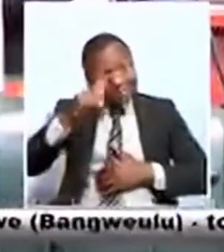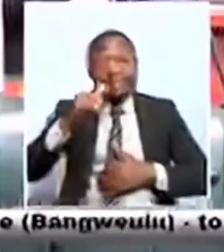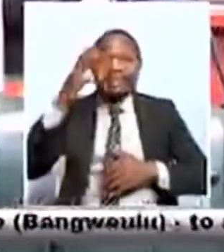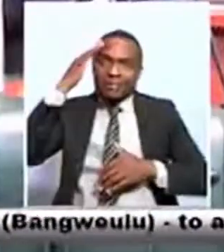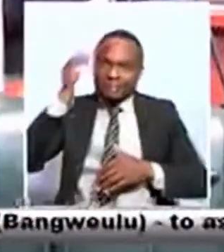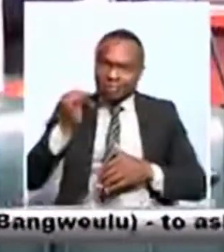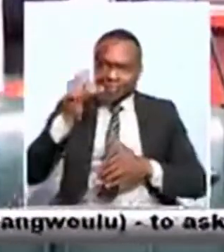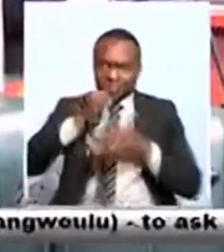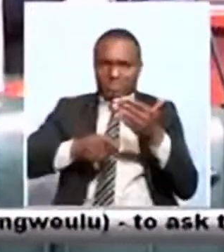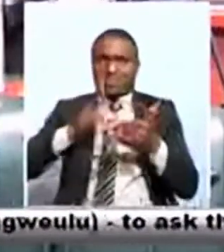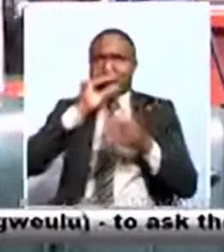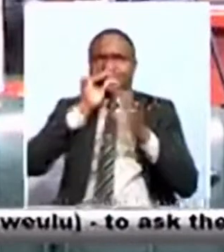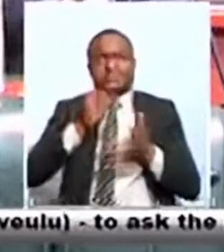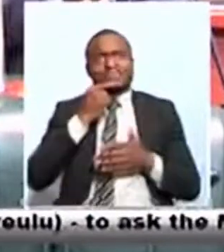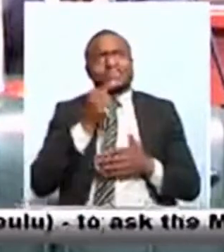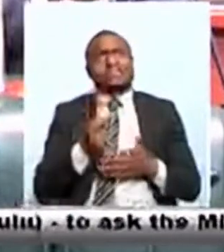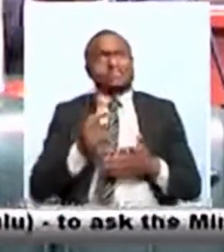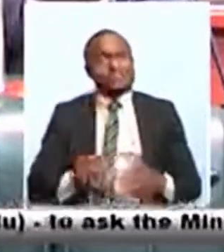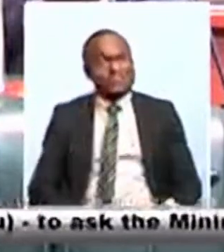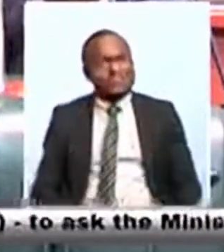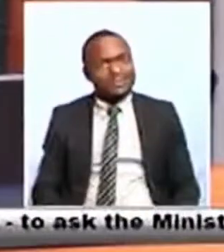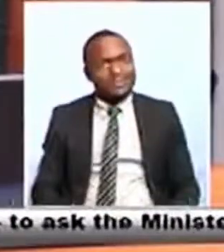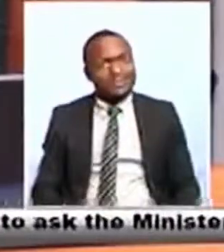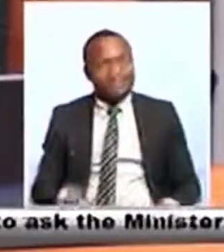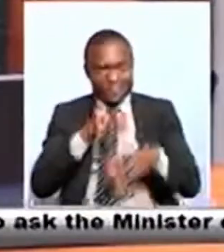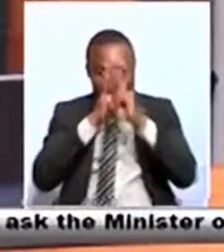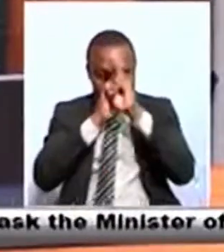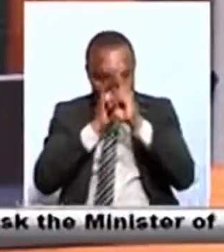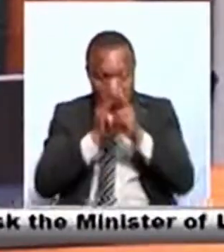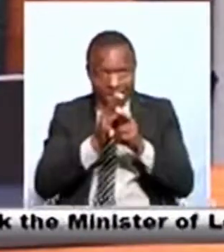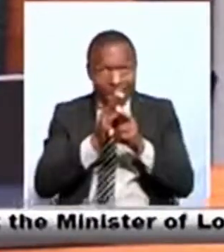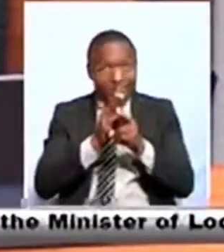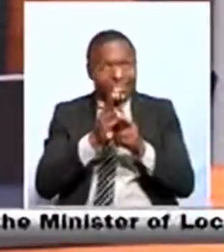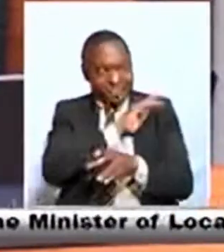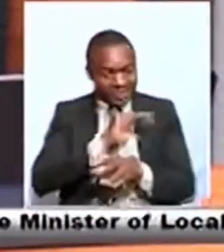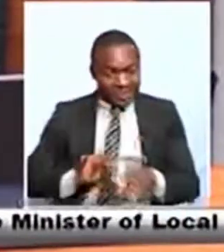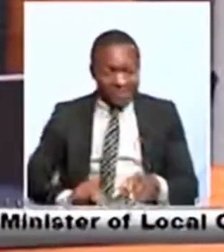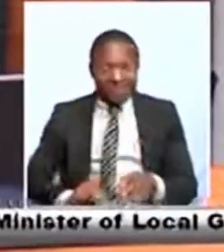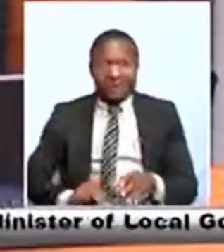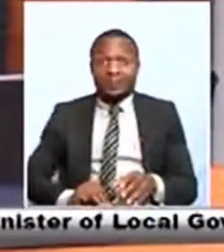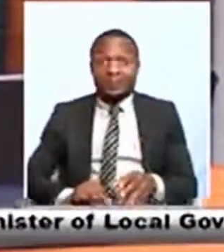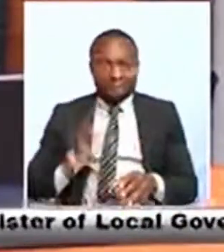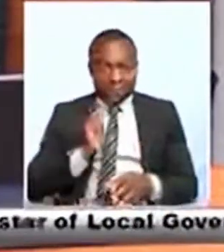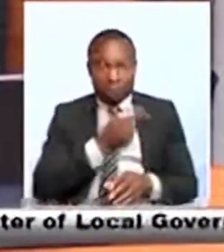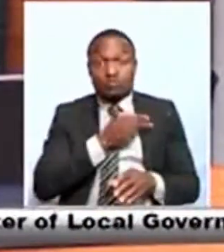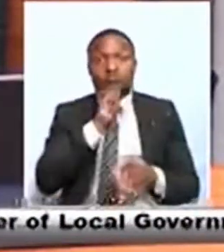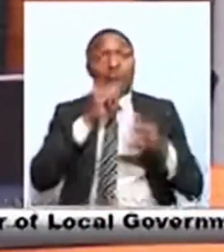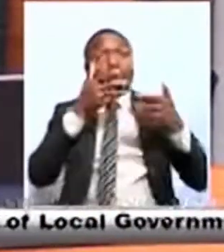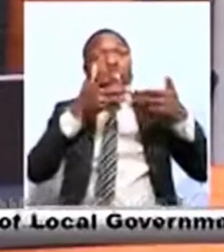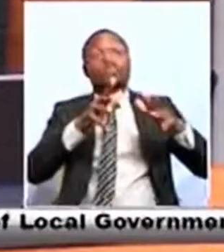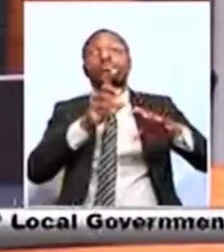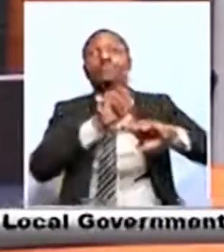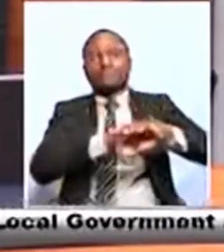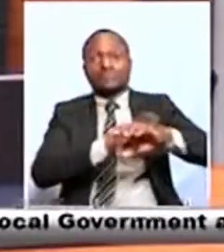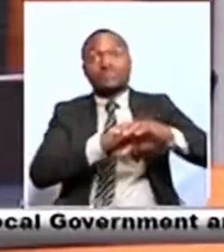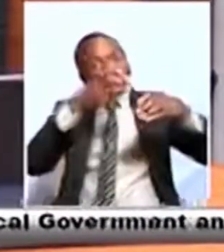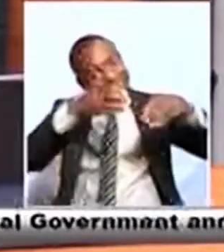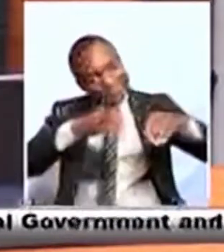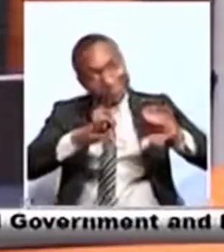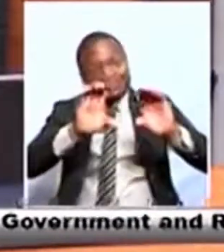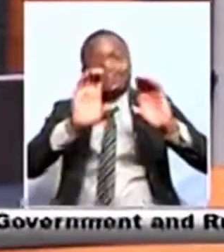I'm saying. So, honorable members, in order for us not to waste the time, we make